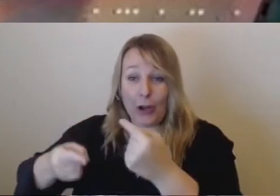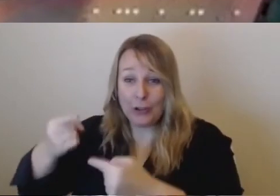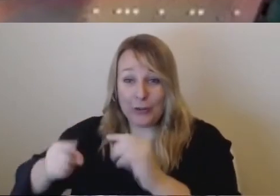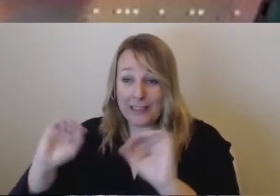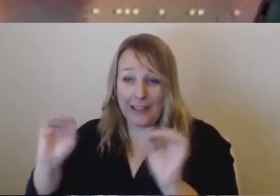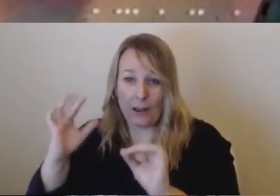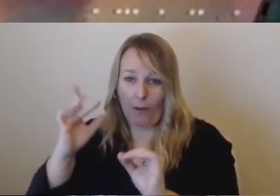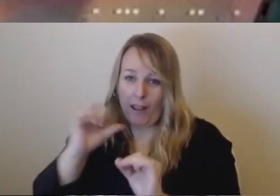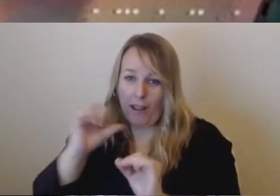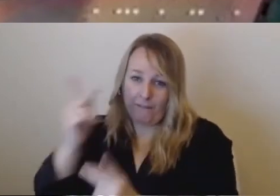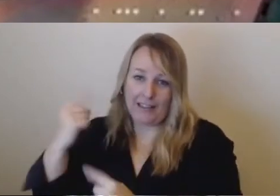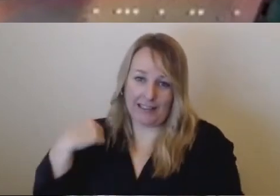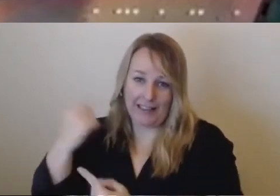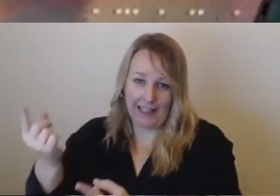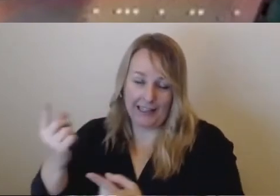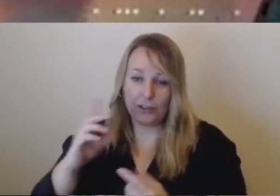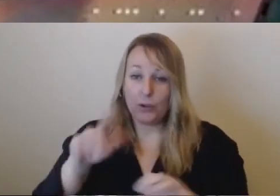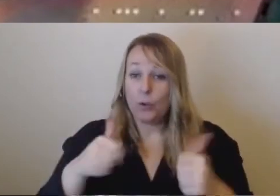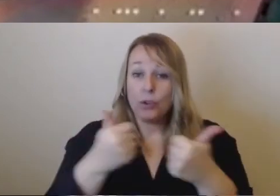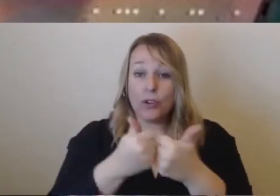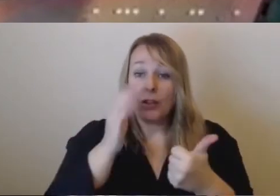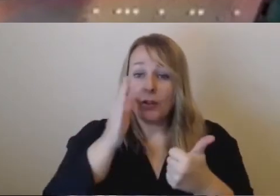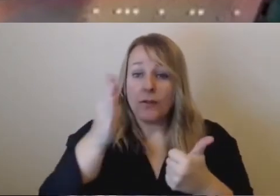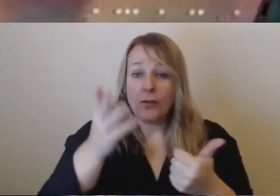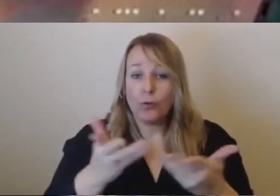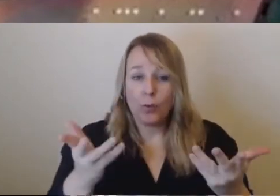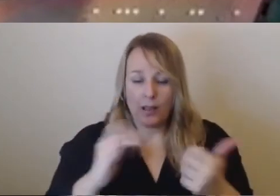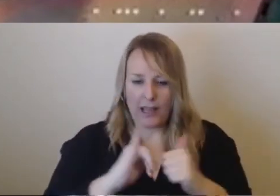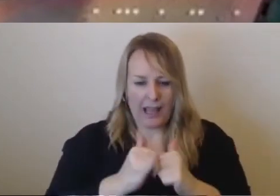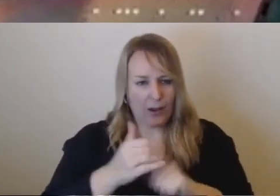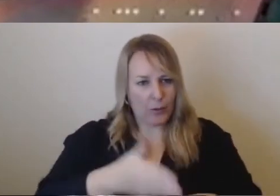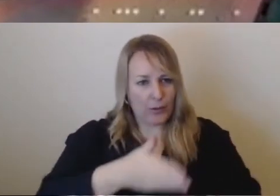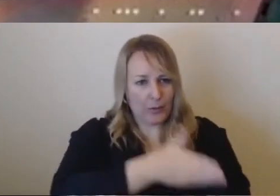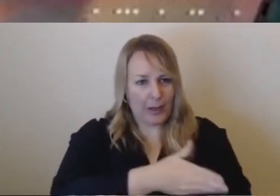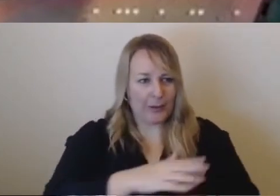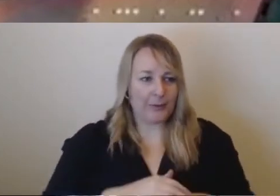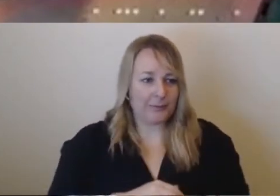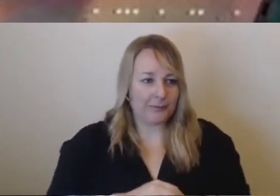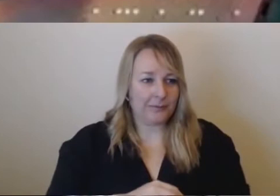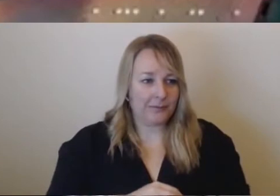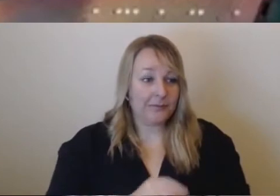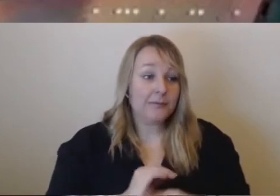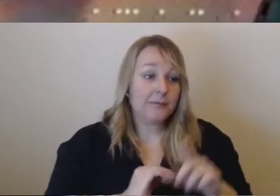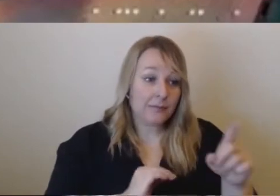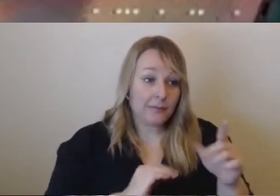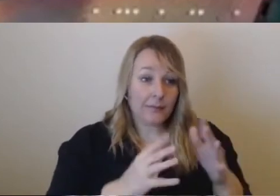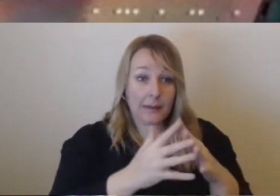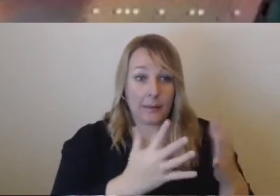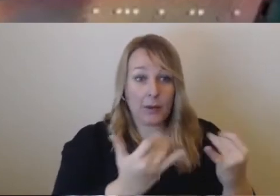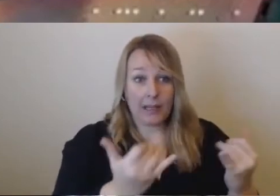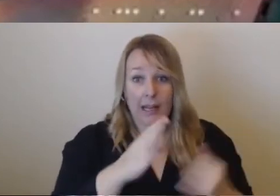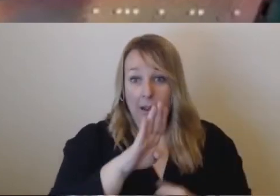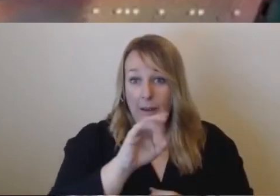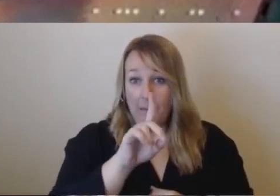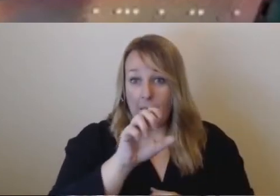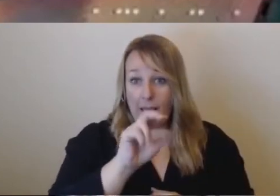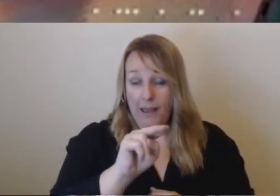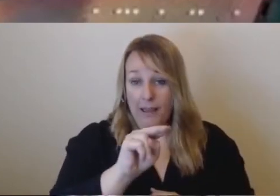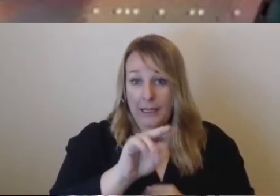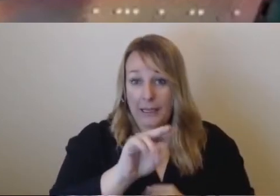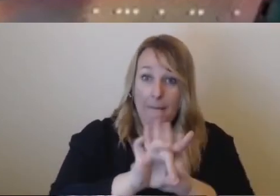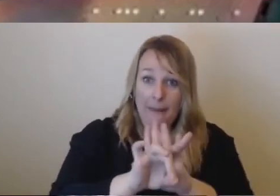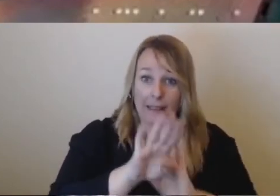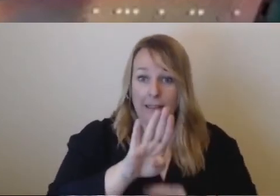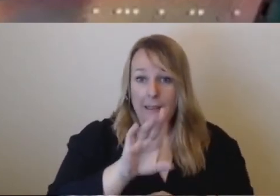one of the challenges in the future is how do we do that better? And I think in the American case, the fact that Biden picked Blinken, who has much more